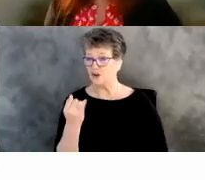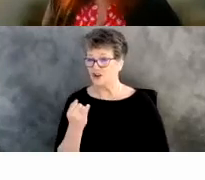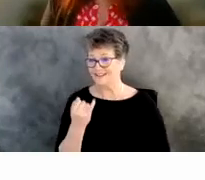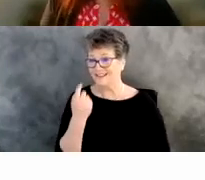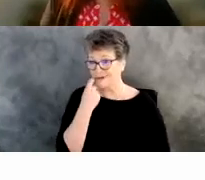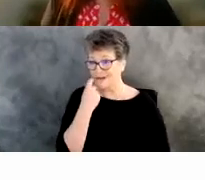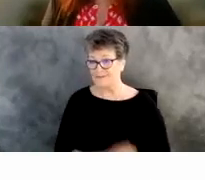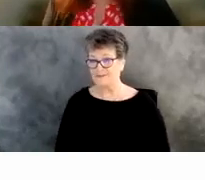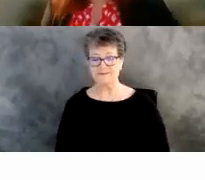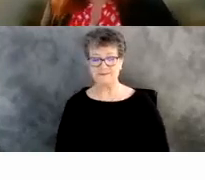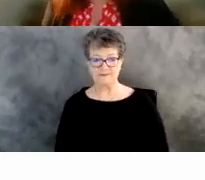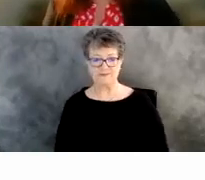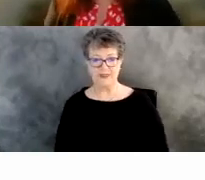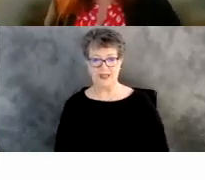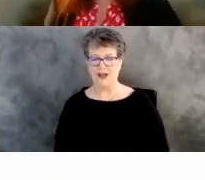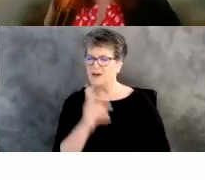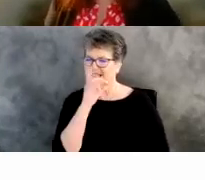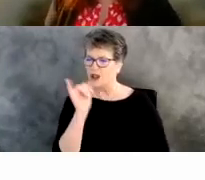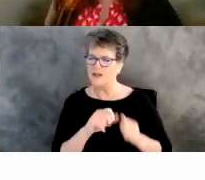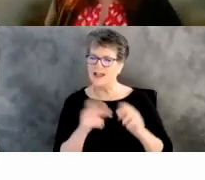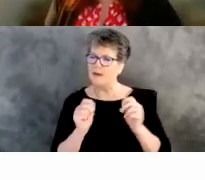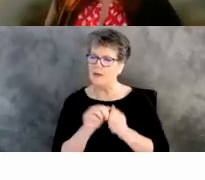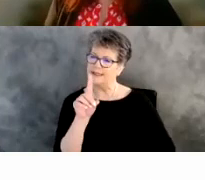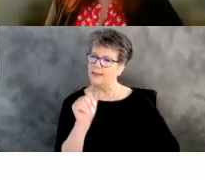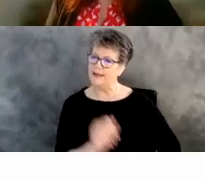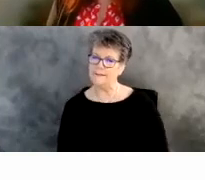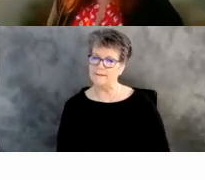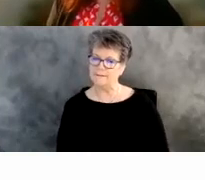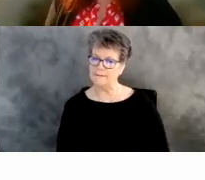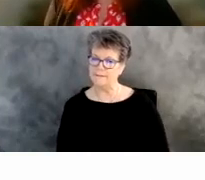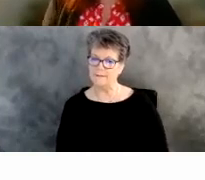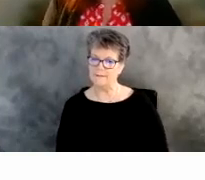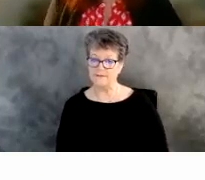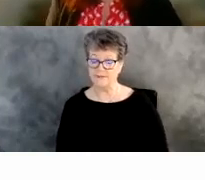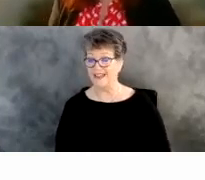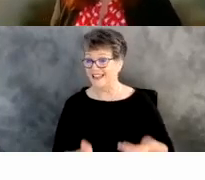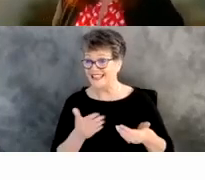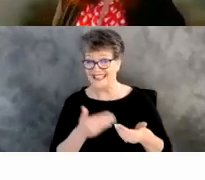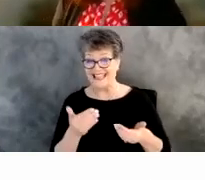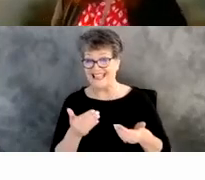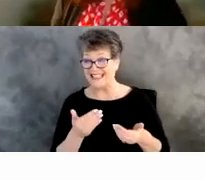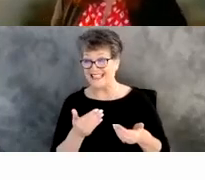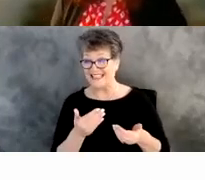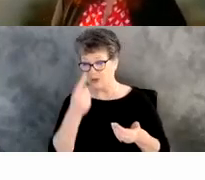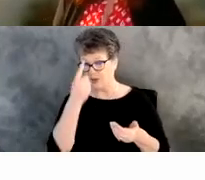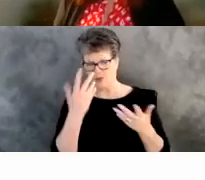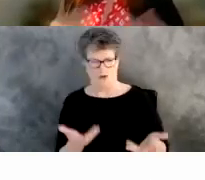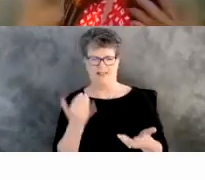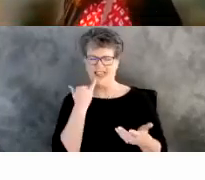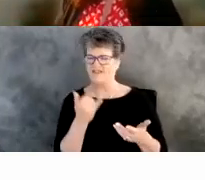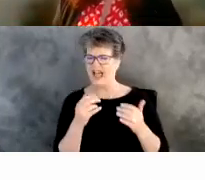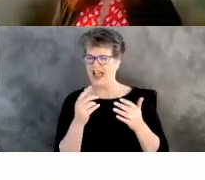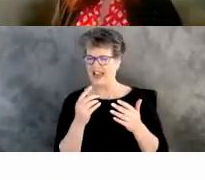days. What does that look like for people with disabilities? It's easy to fall in the trap of thinking, well, if I just treat